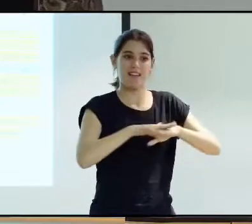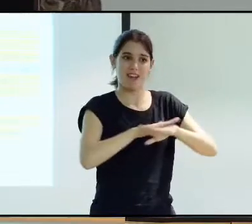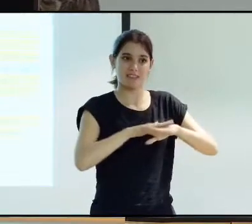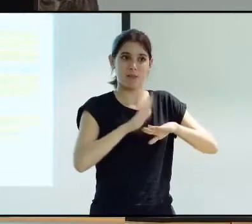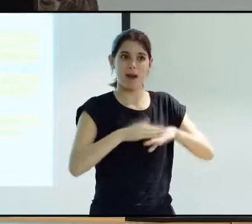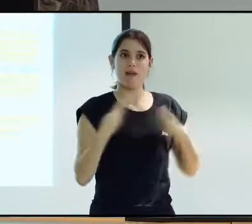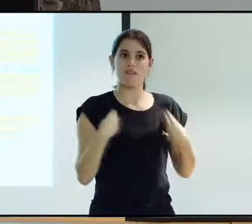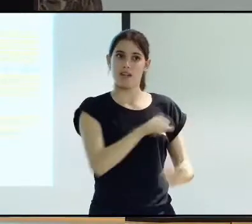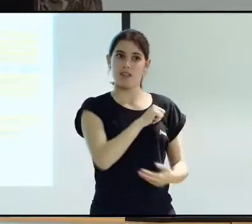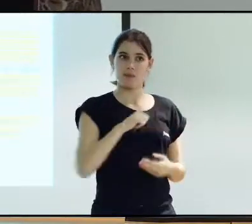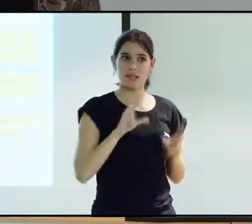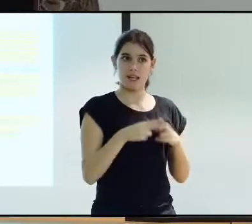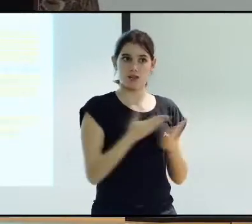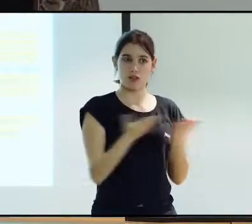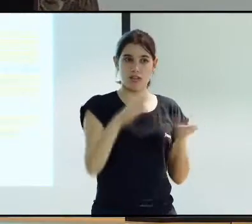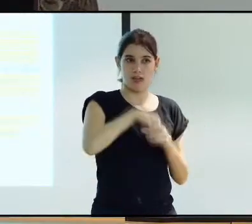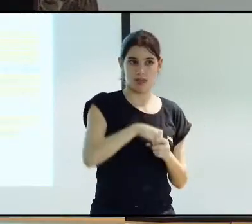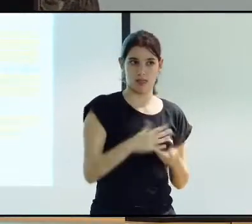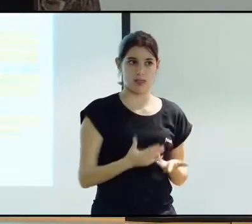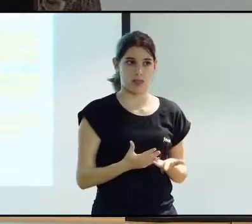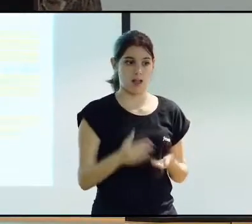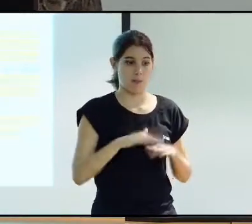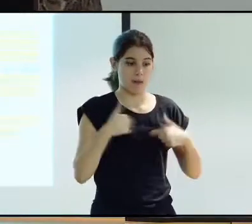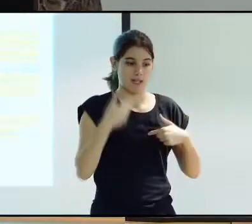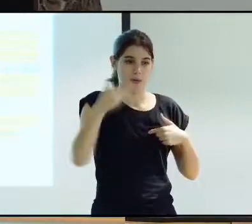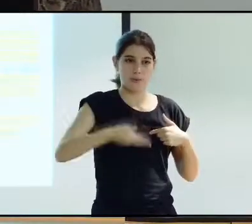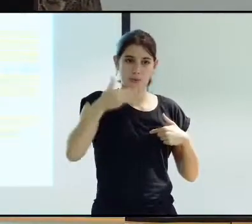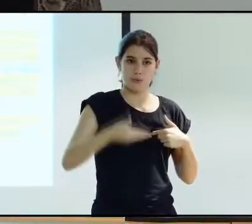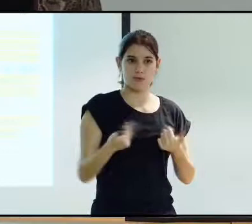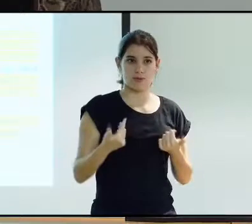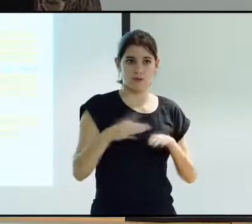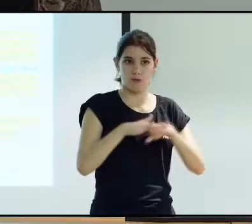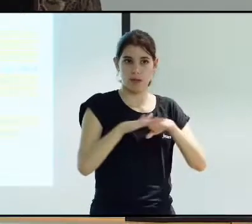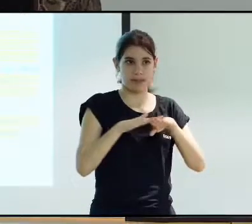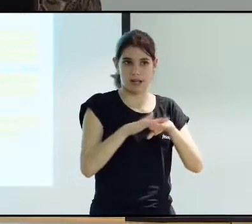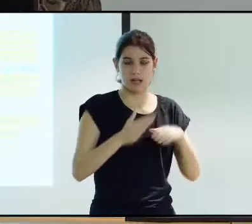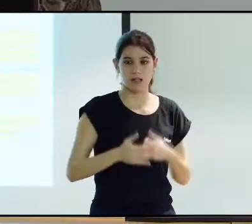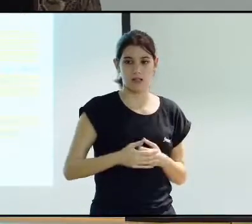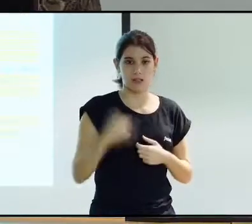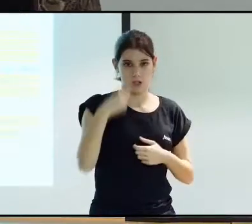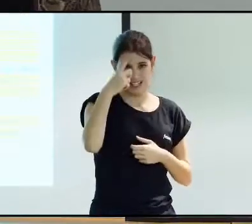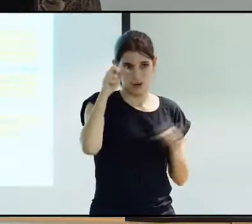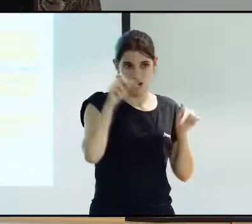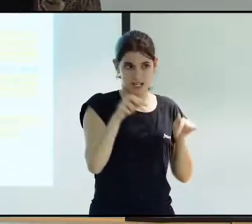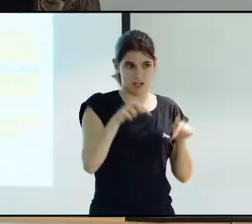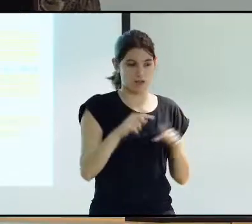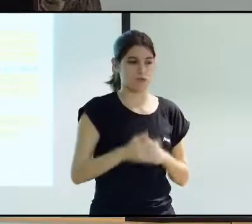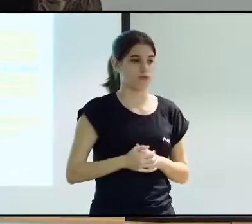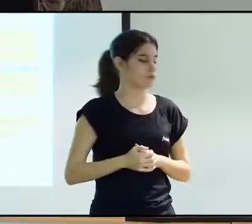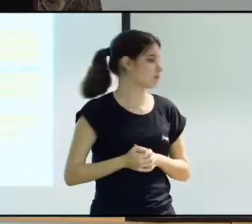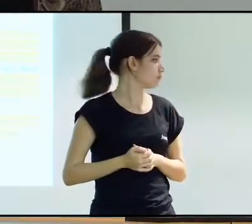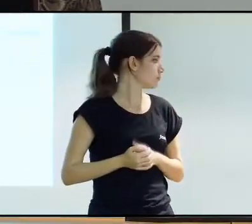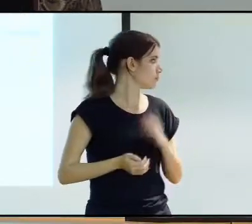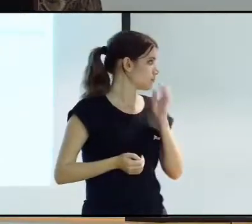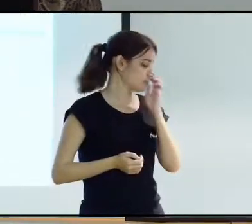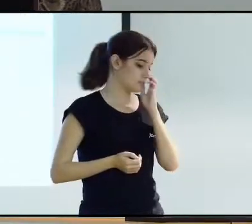So being able to make decisions is something that's fundamental if people with intellectual diversity are to